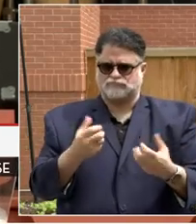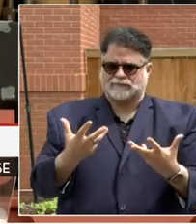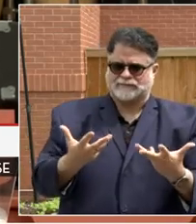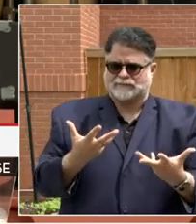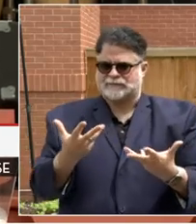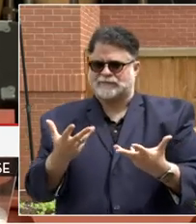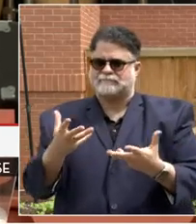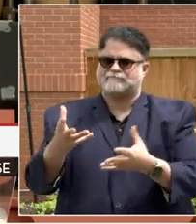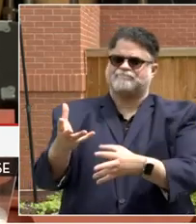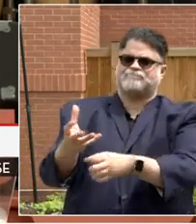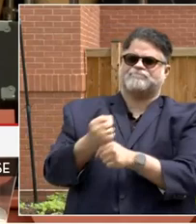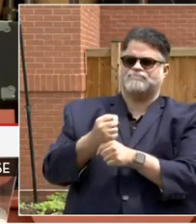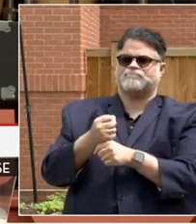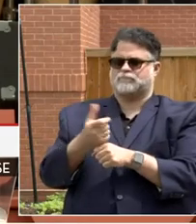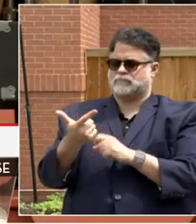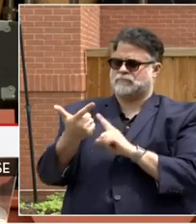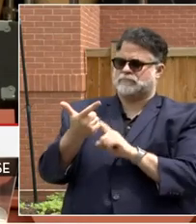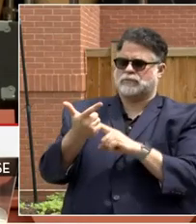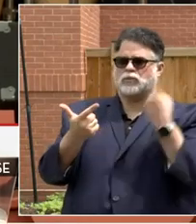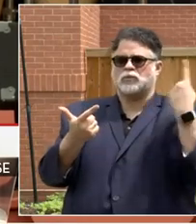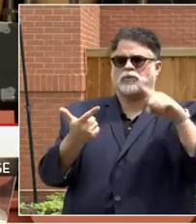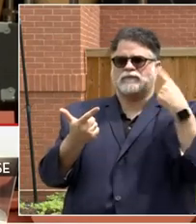We will be reminded